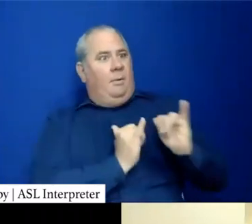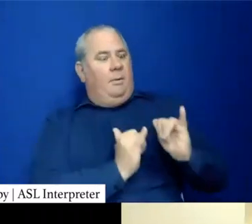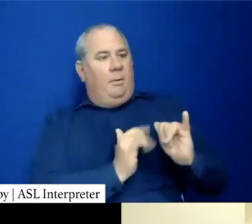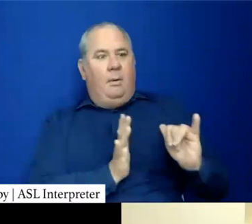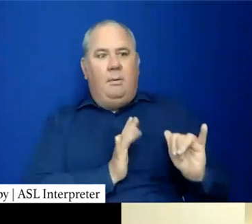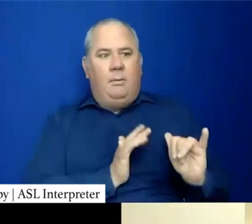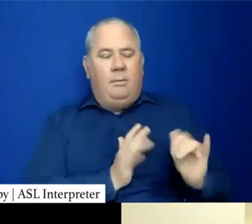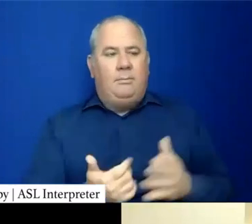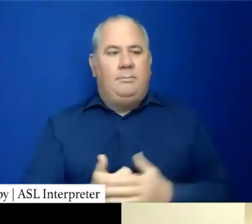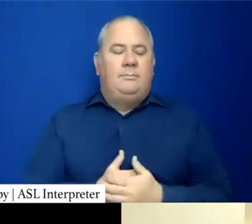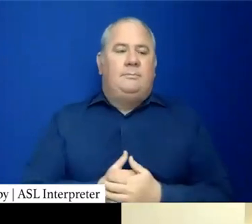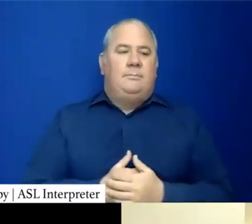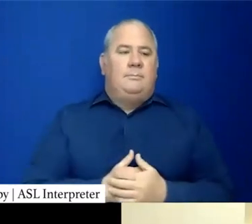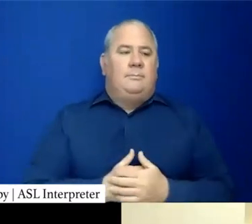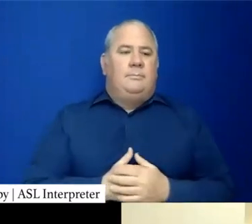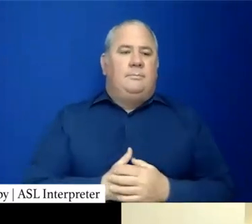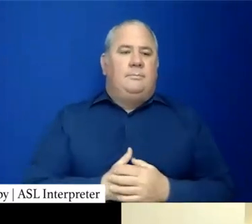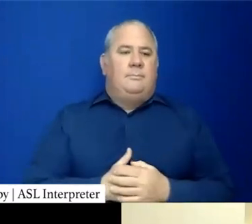of that,